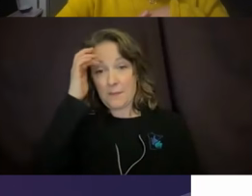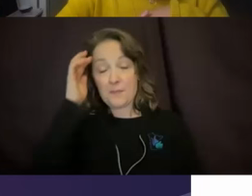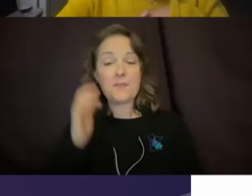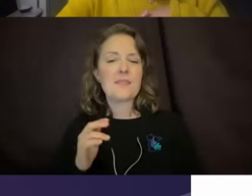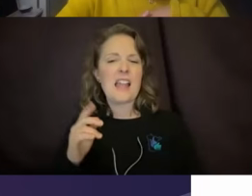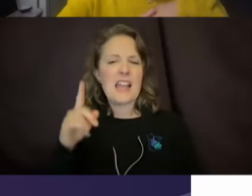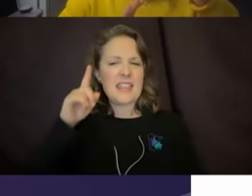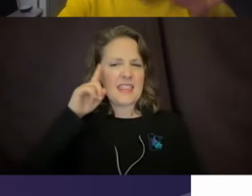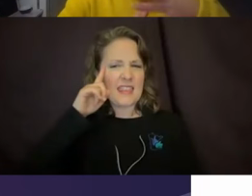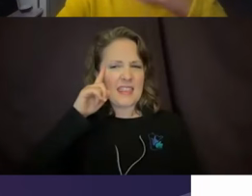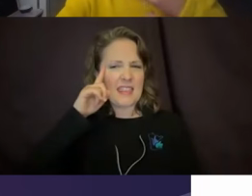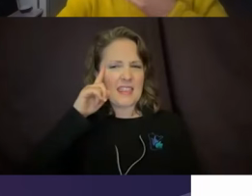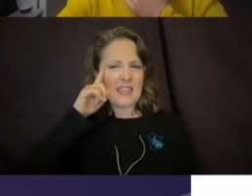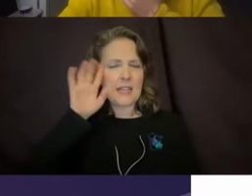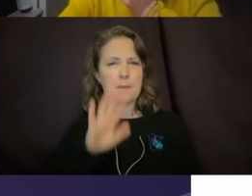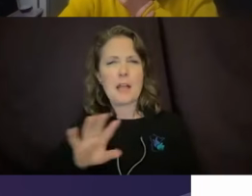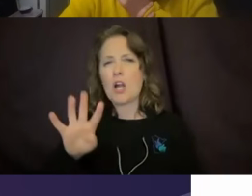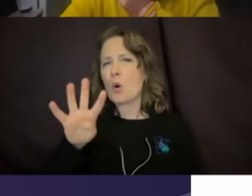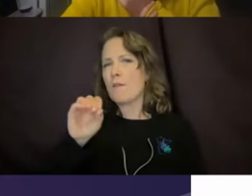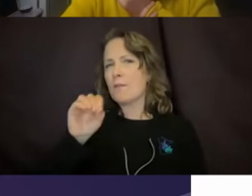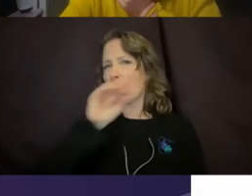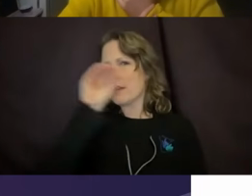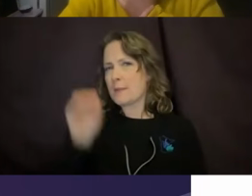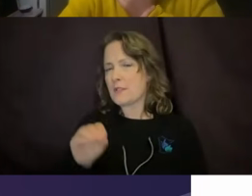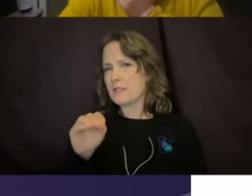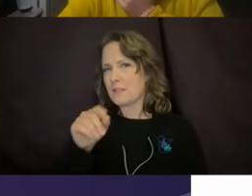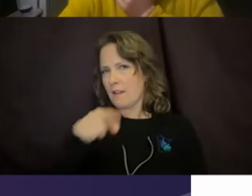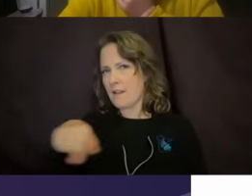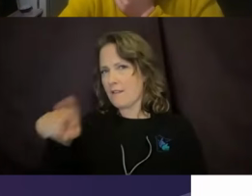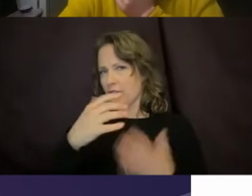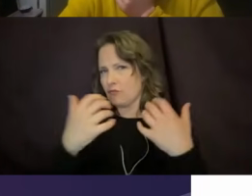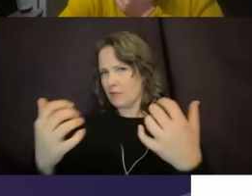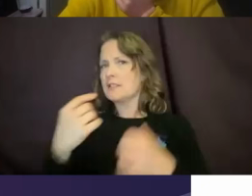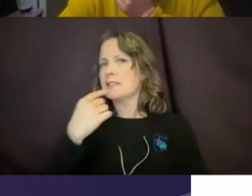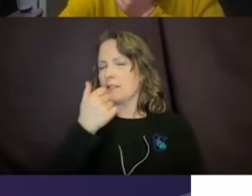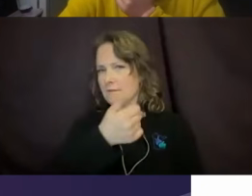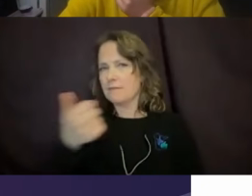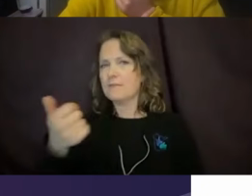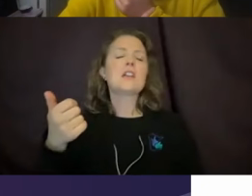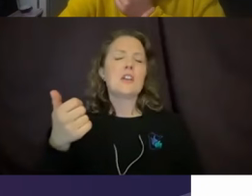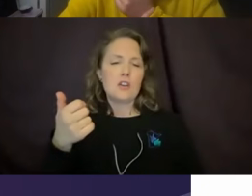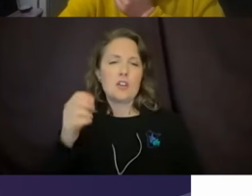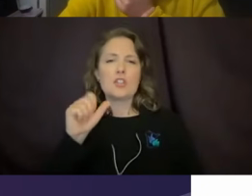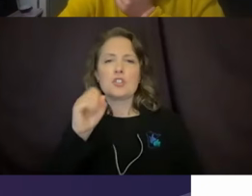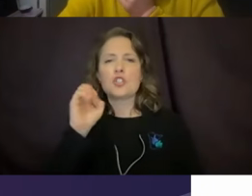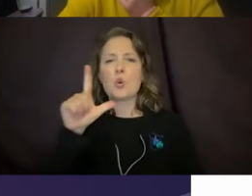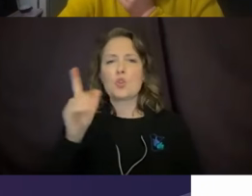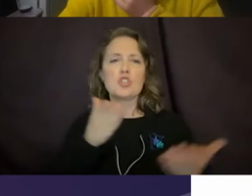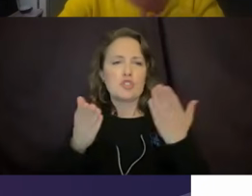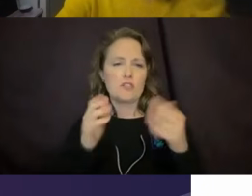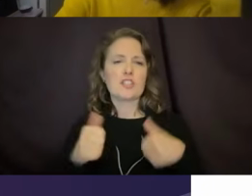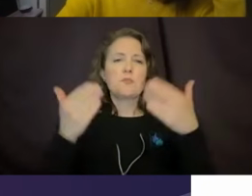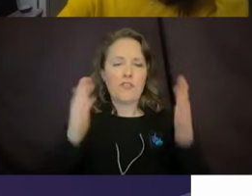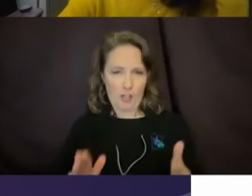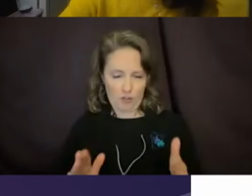think about 40% of people on this call said that they are social service providers. So I wanted to make sure you have